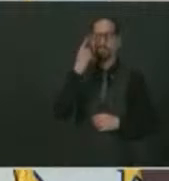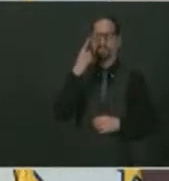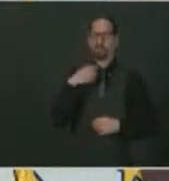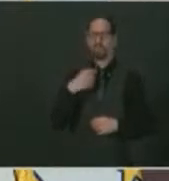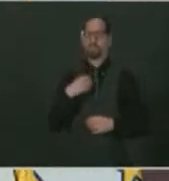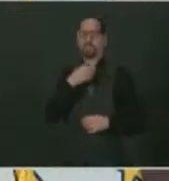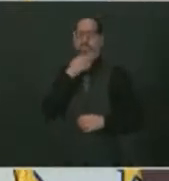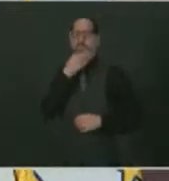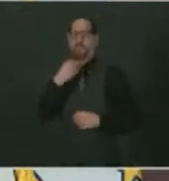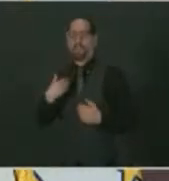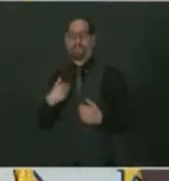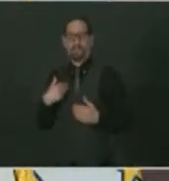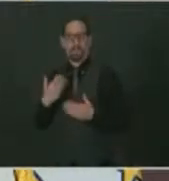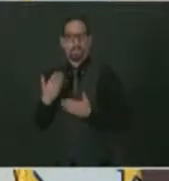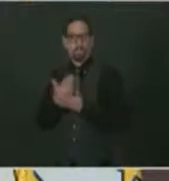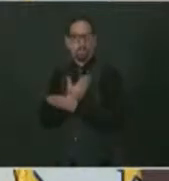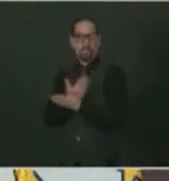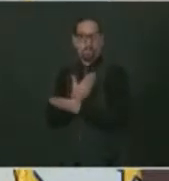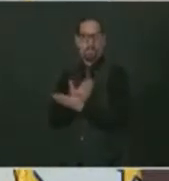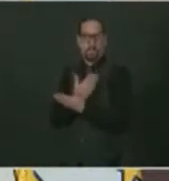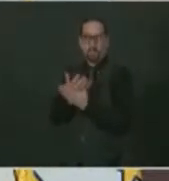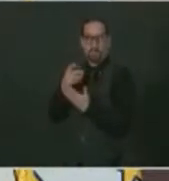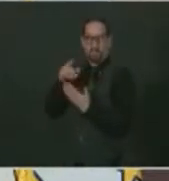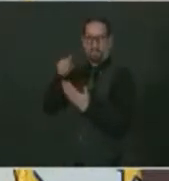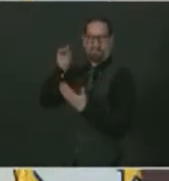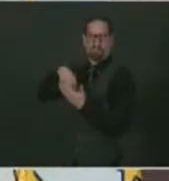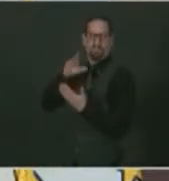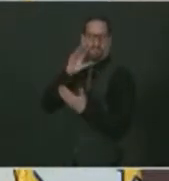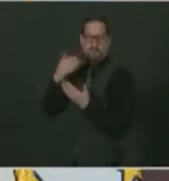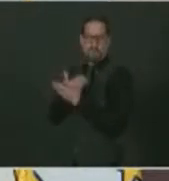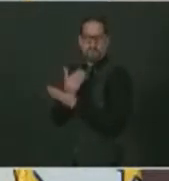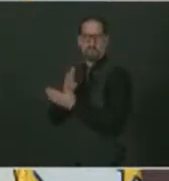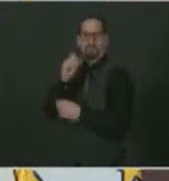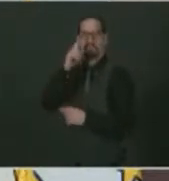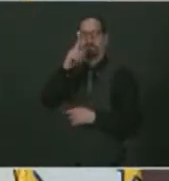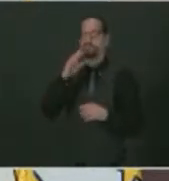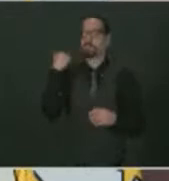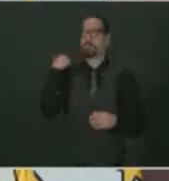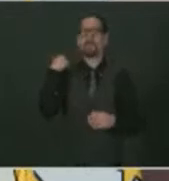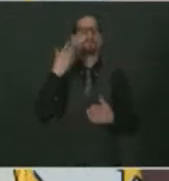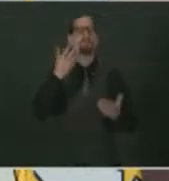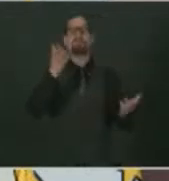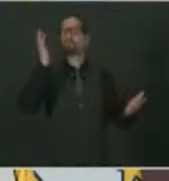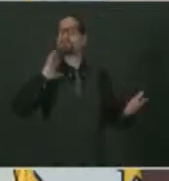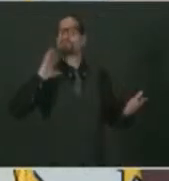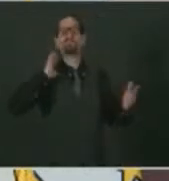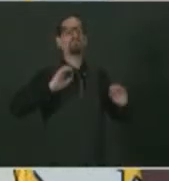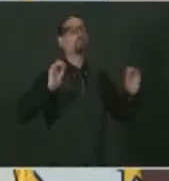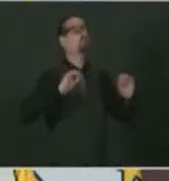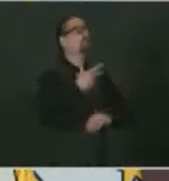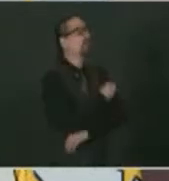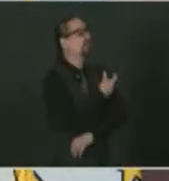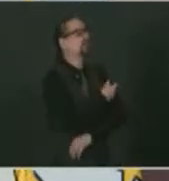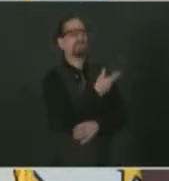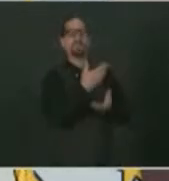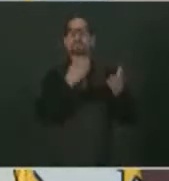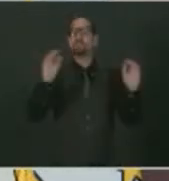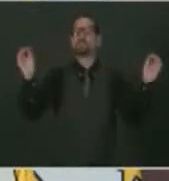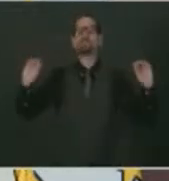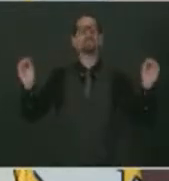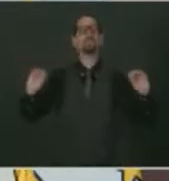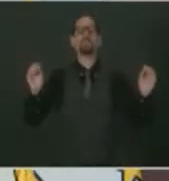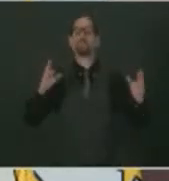vaccination campaign with the demand so high and supply so limited up front, and then know that it's dynamic and be able to